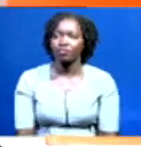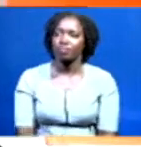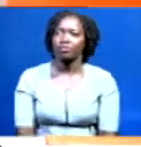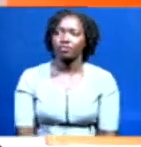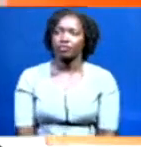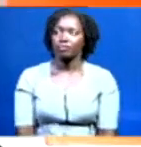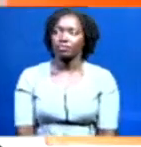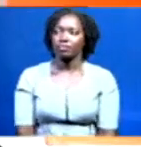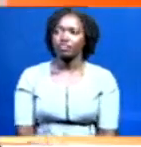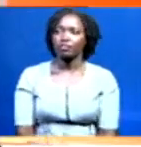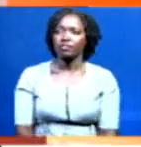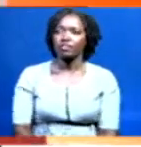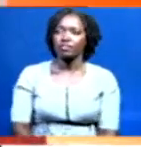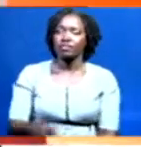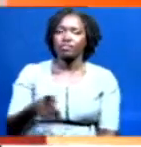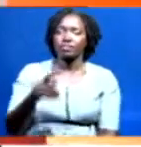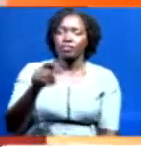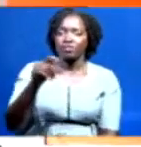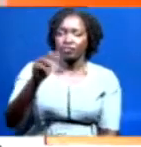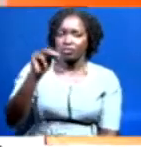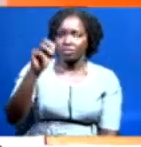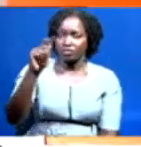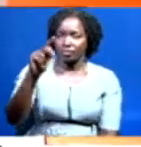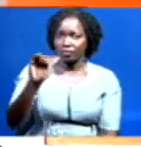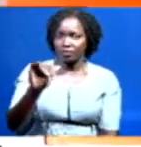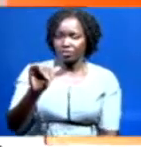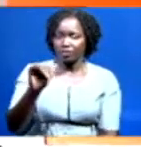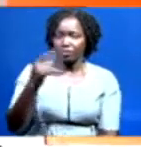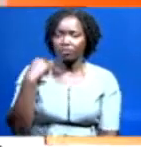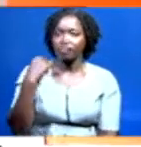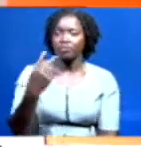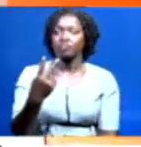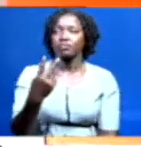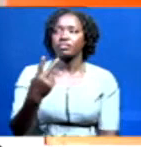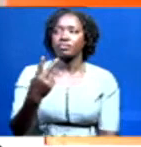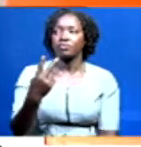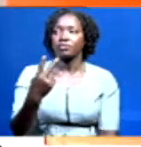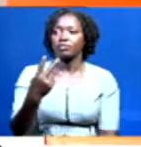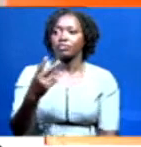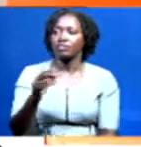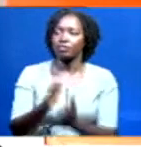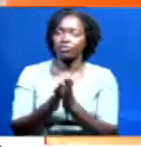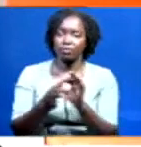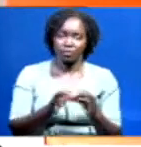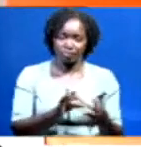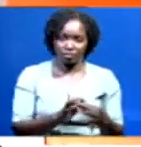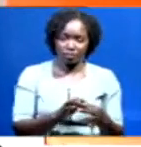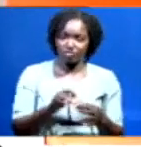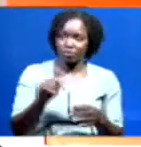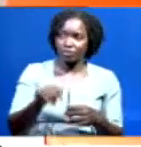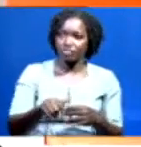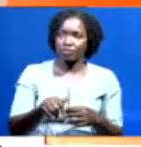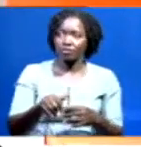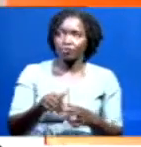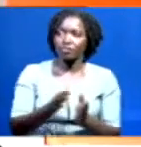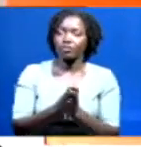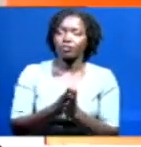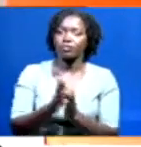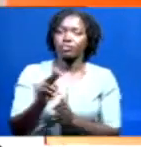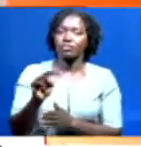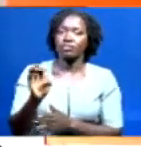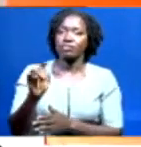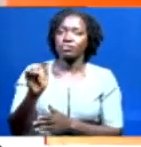And Kenya's Timothy Kiplagat finished second in this year's edition of the Rotterdam Marathon held today in Netherlands.